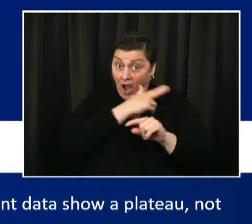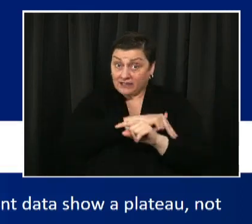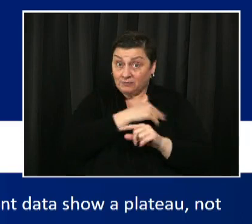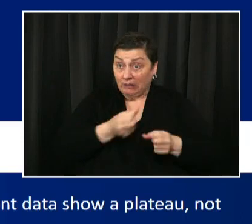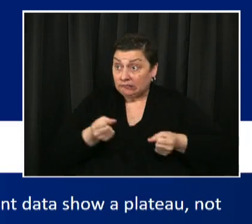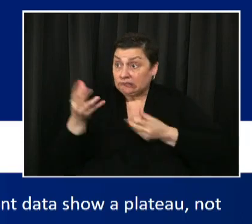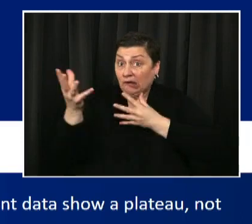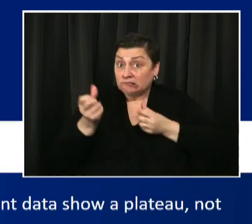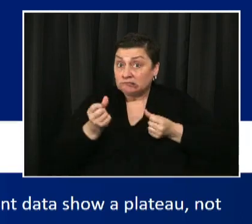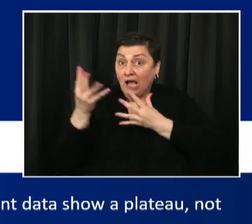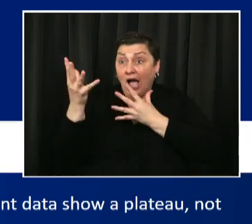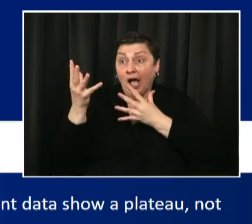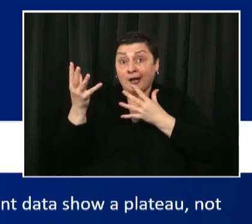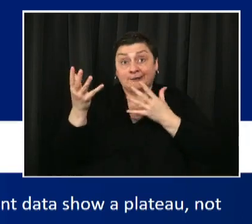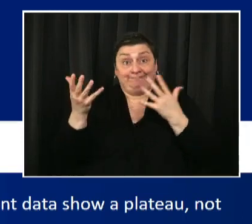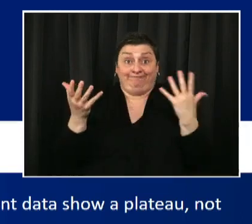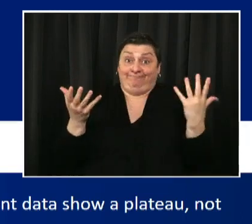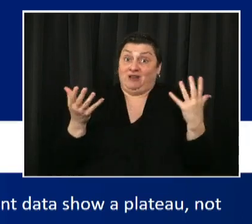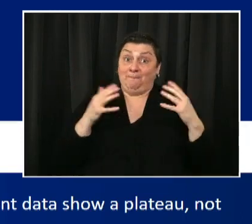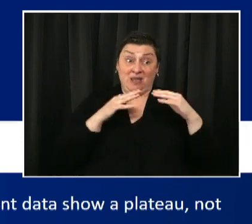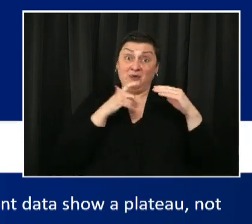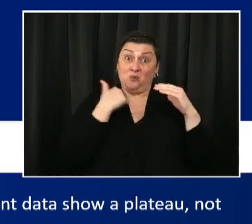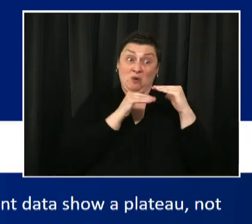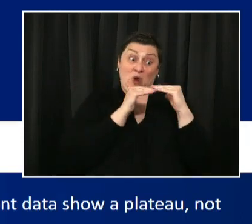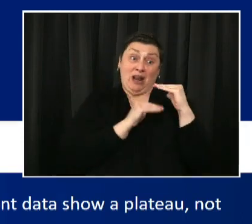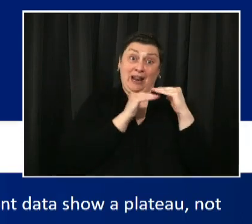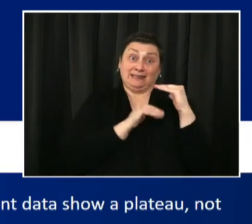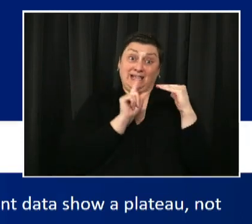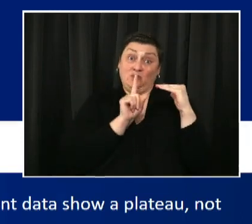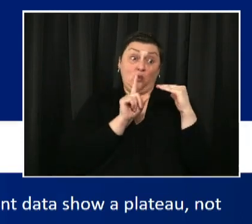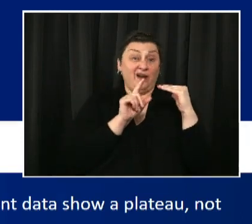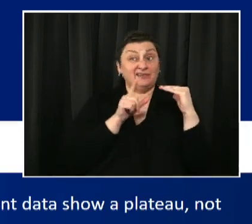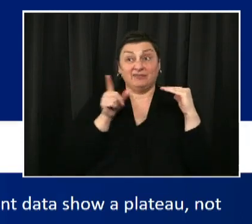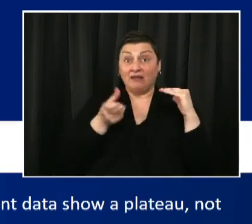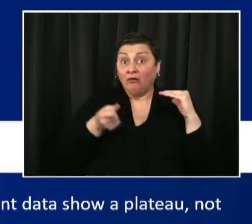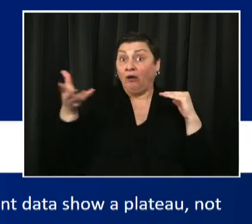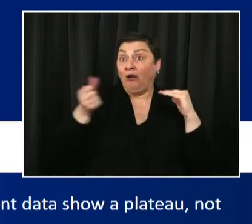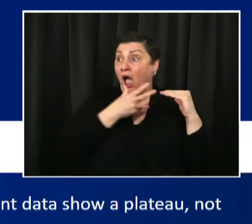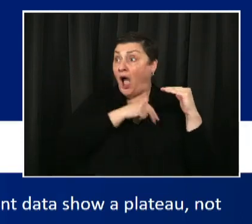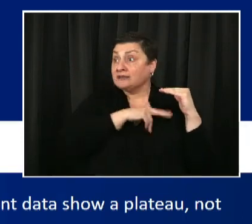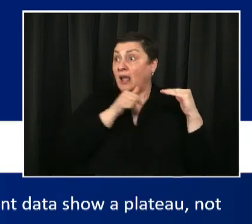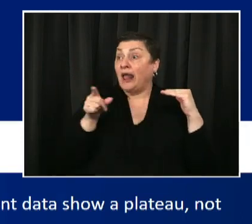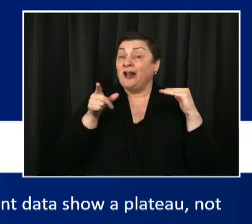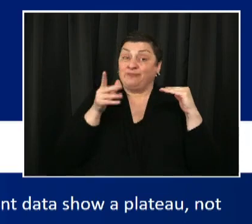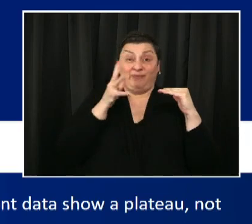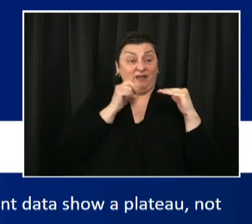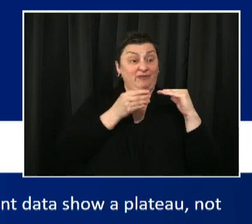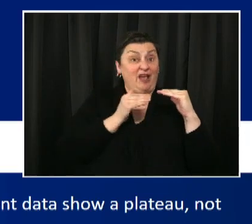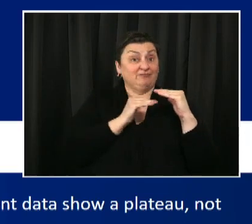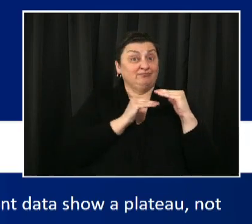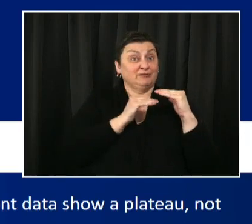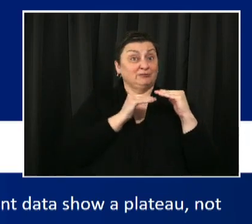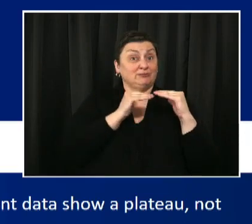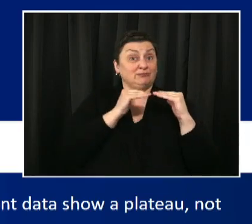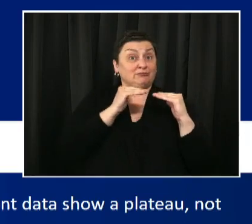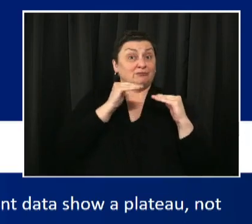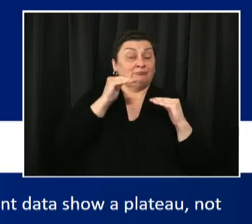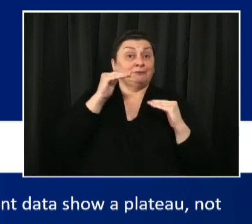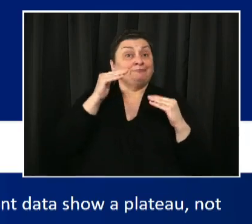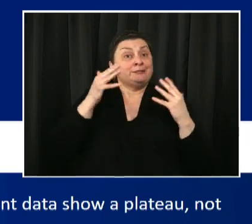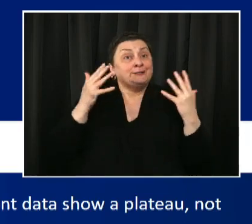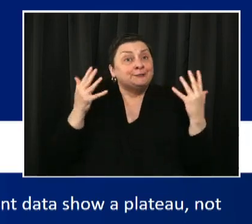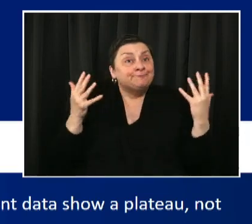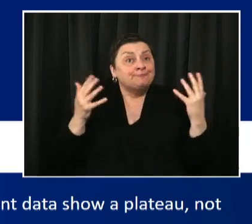may not stay below 1, which is where we want to be. The infection prevalence is dropped. It's better than